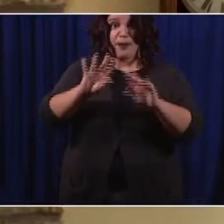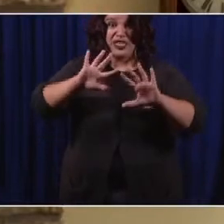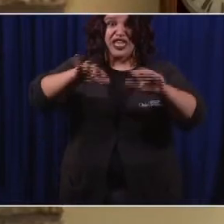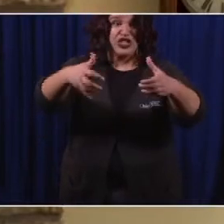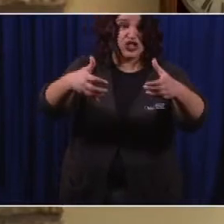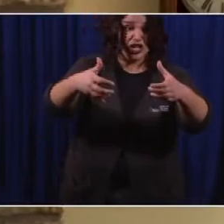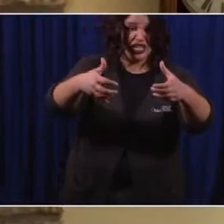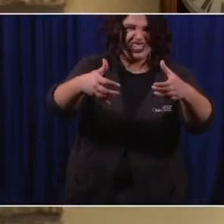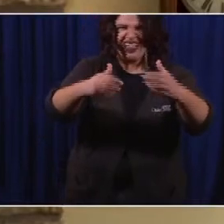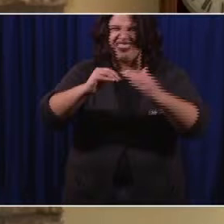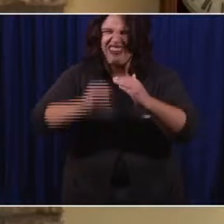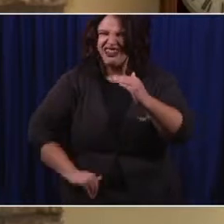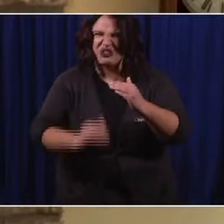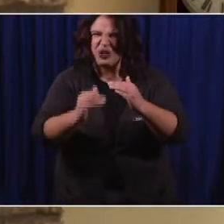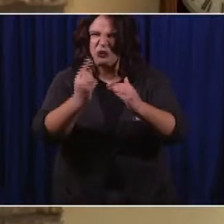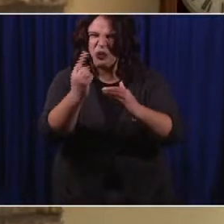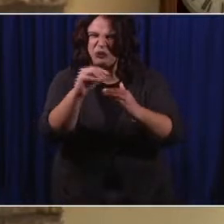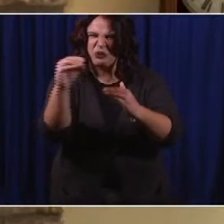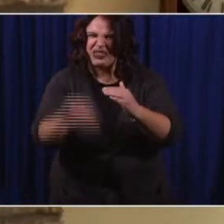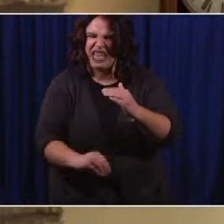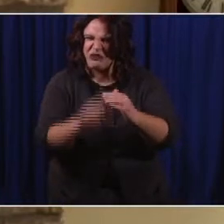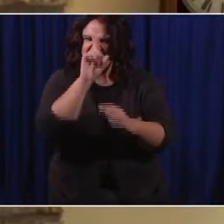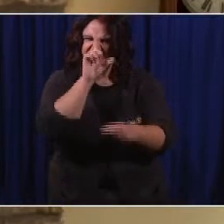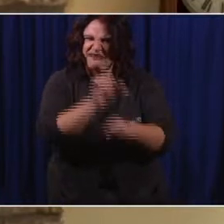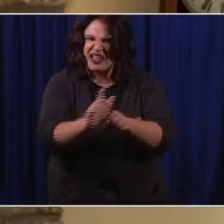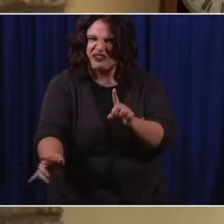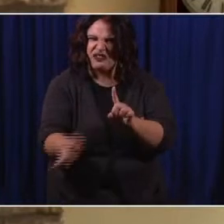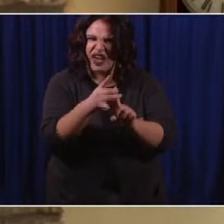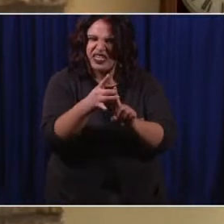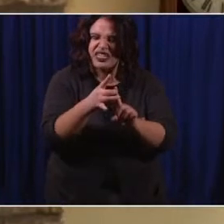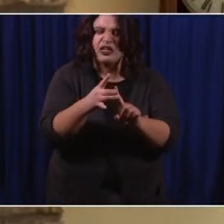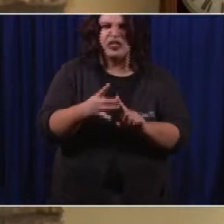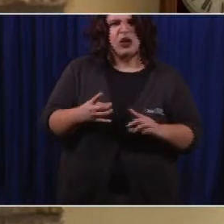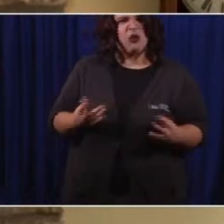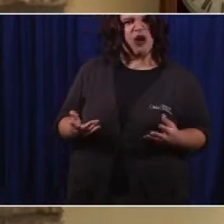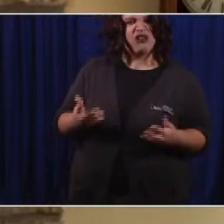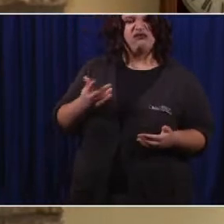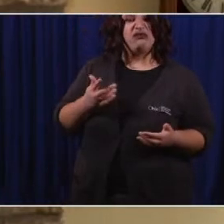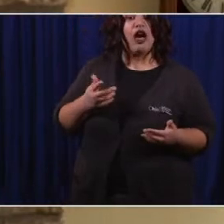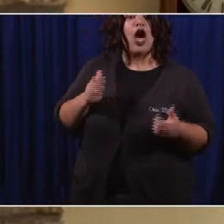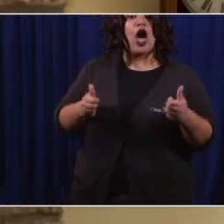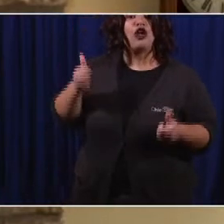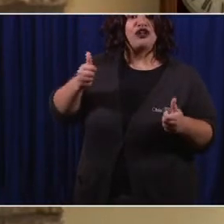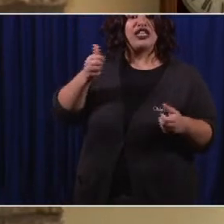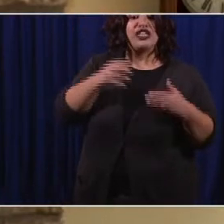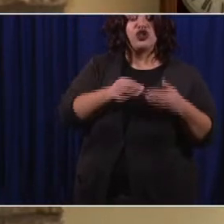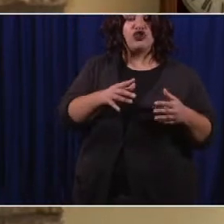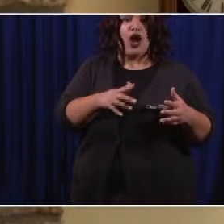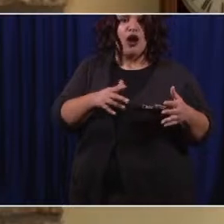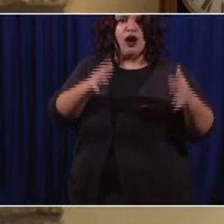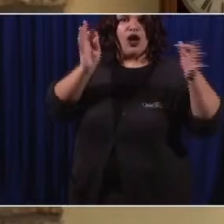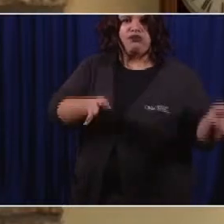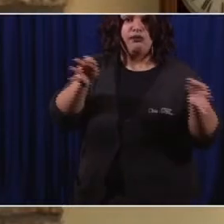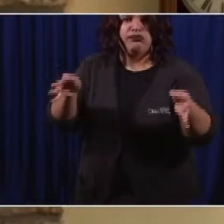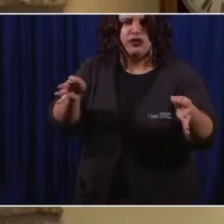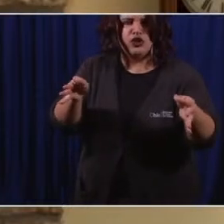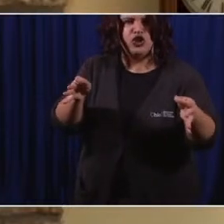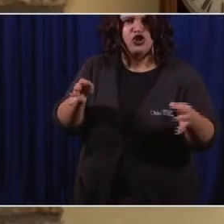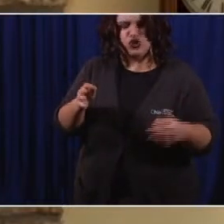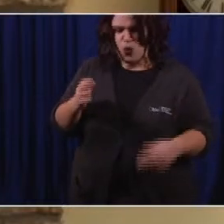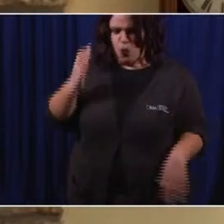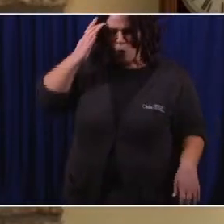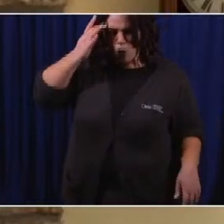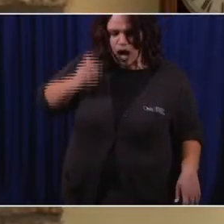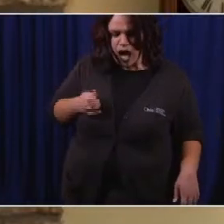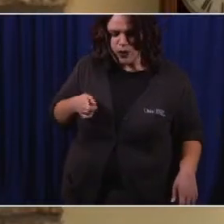the advisory system was made for local leaders to make decisions, and it appears that's also what you said today. So, Governor, why was the high school golfer denied